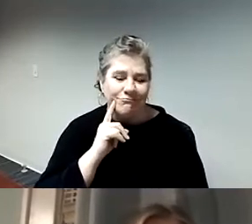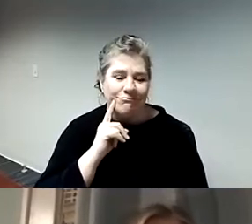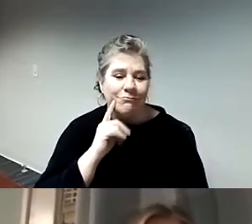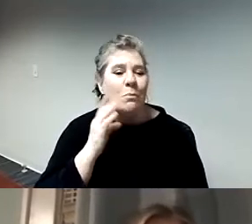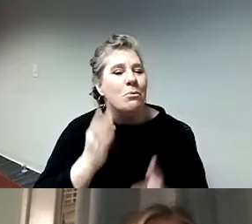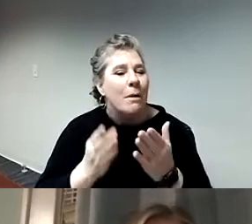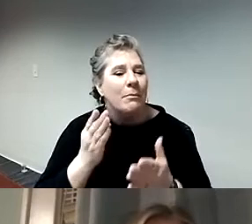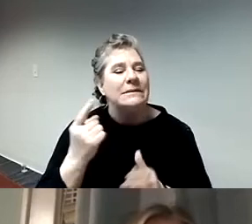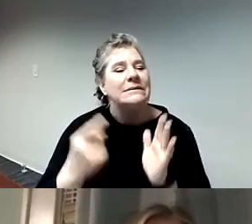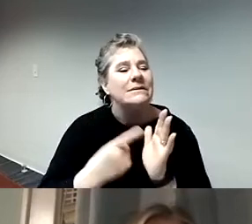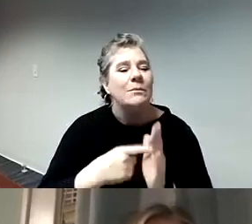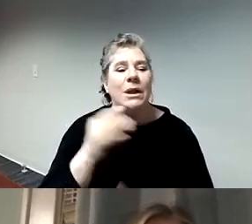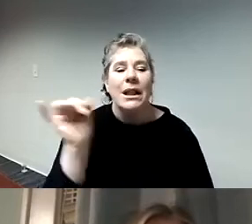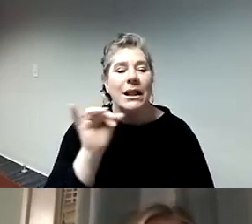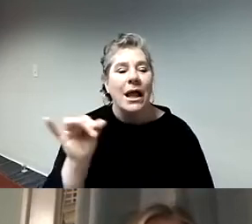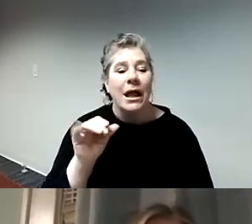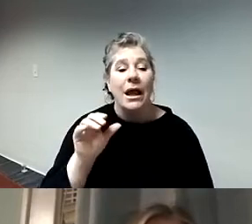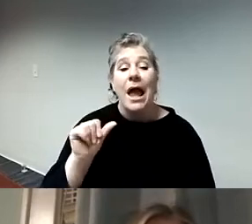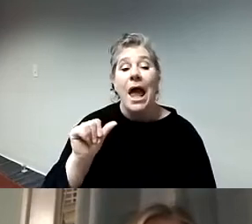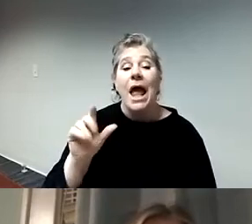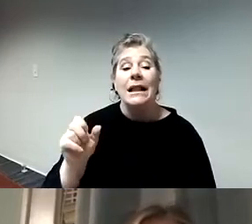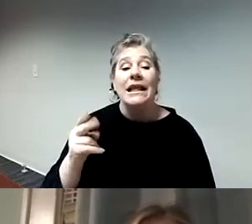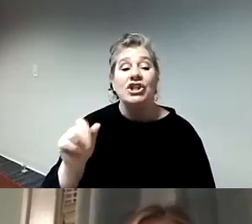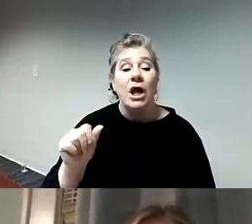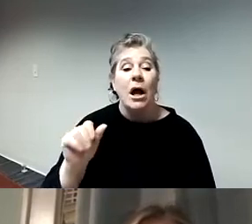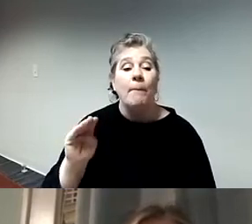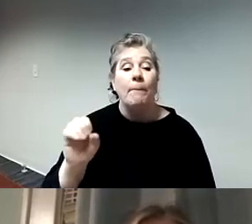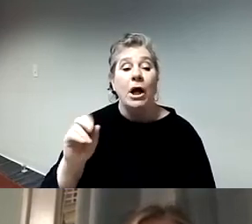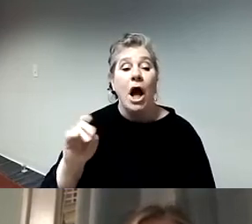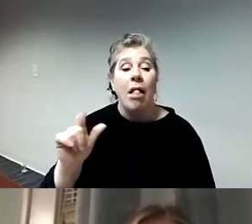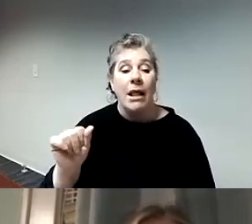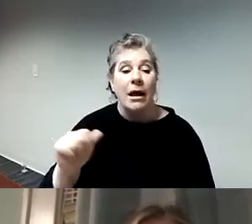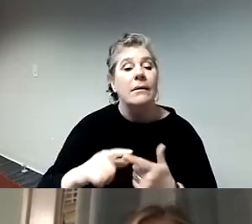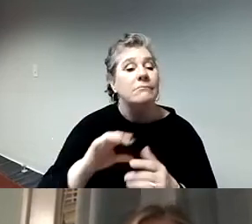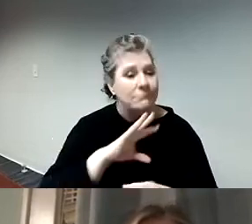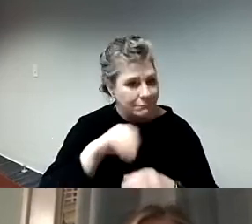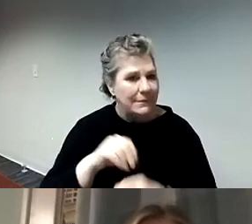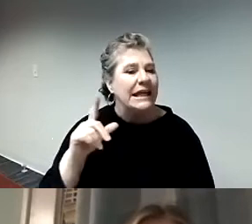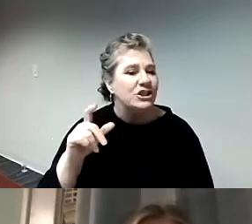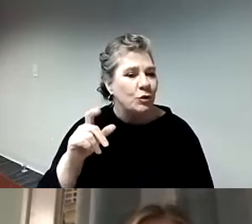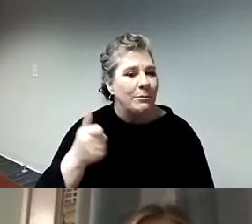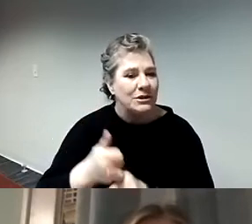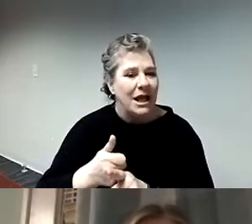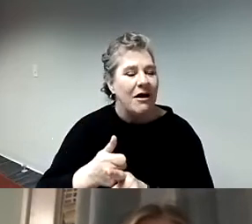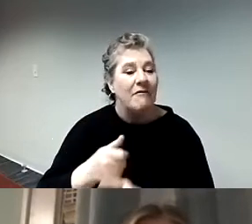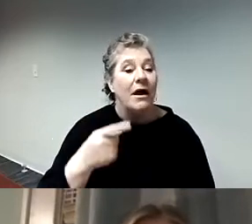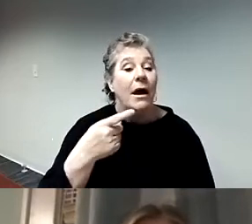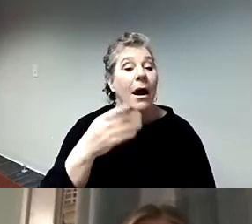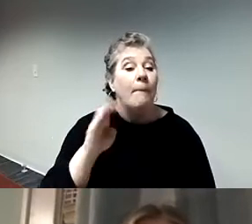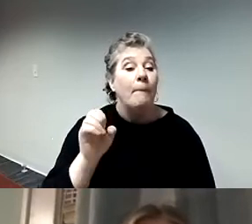Probably also somebody like Alicia McCullough, who's on Instagram as well. She goes by Black and